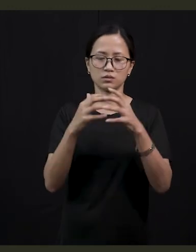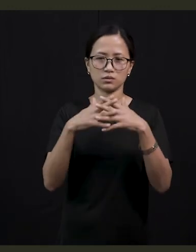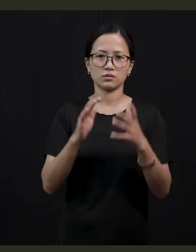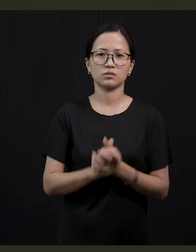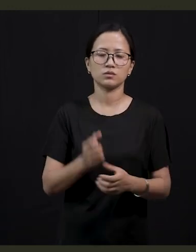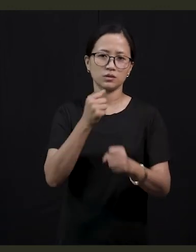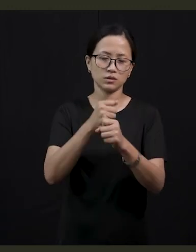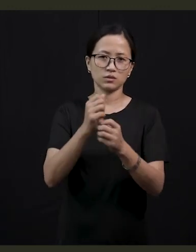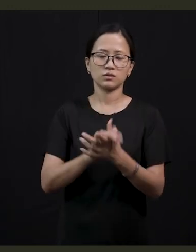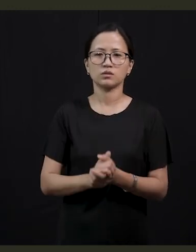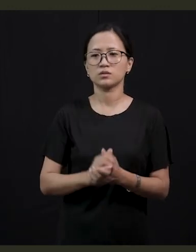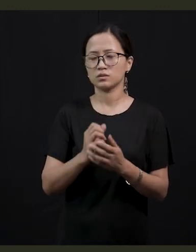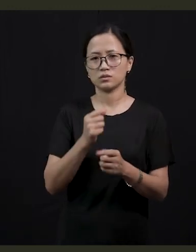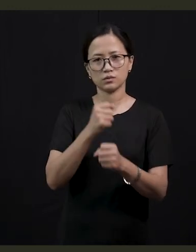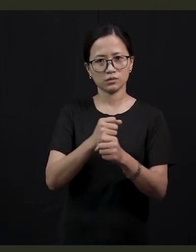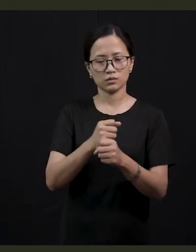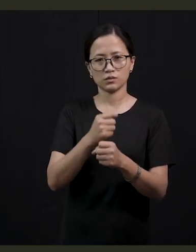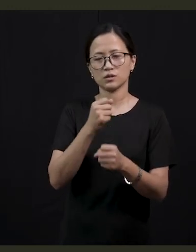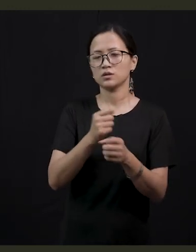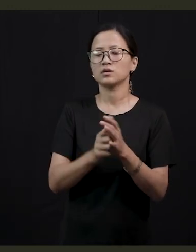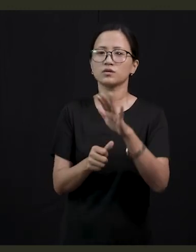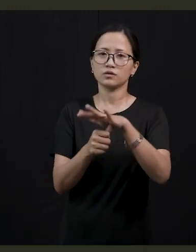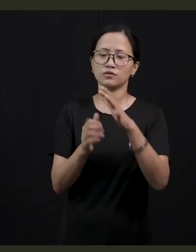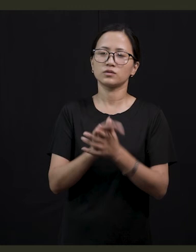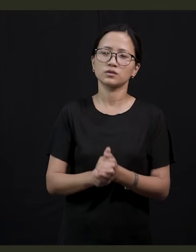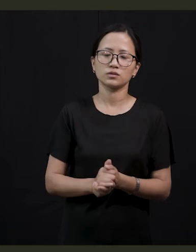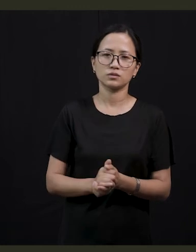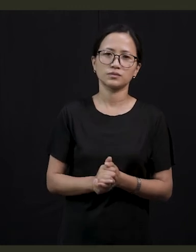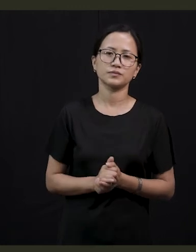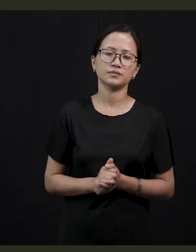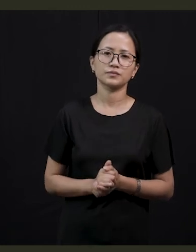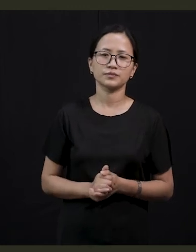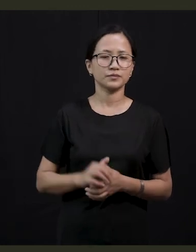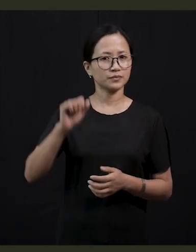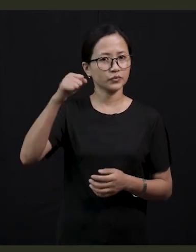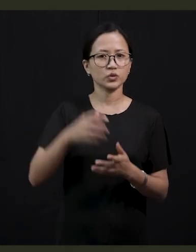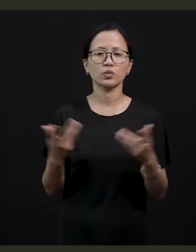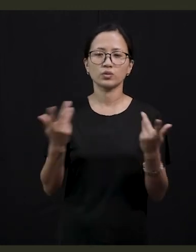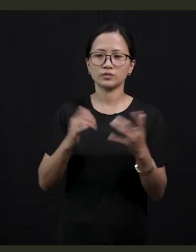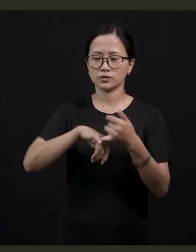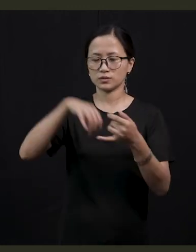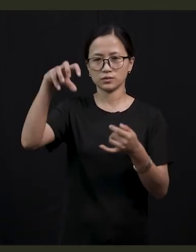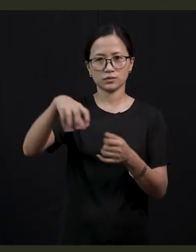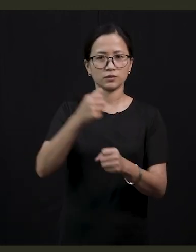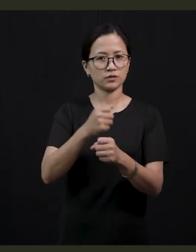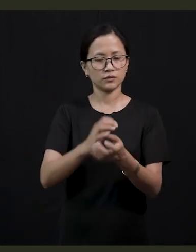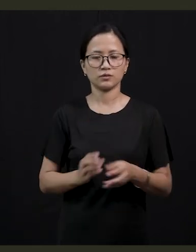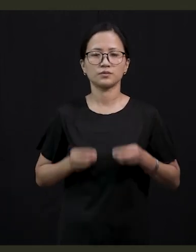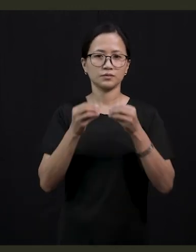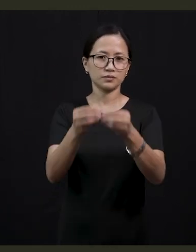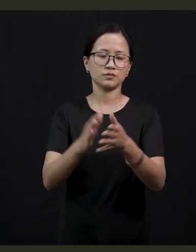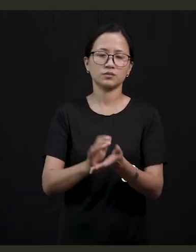Now remember, the governor cannot refuse a bill. The governor has to say yes to whatever the state government is giving